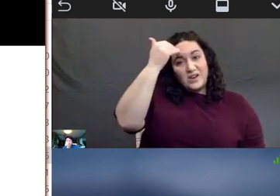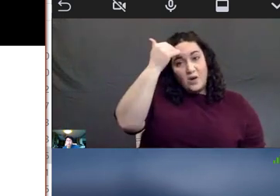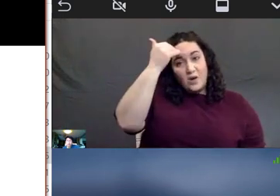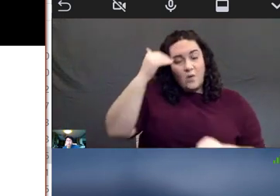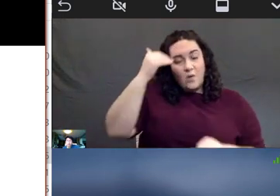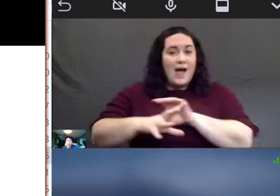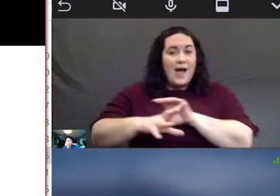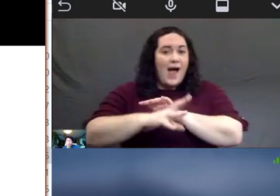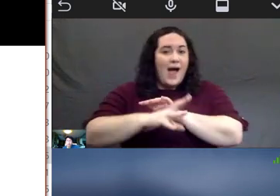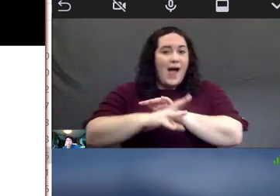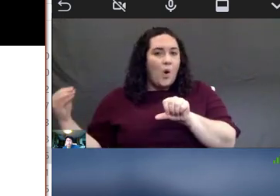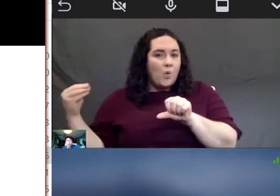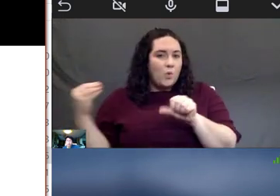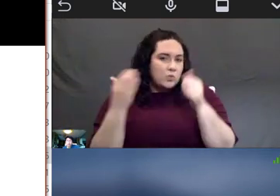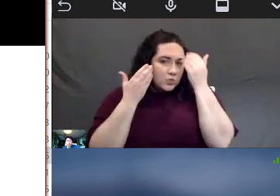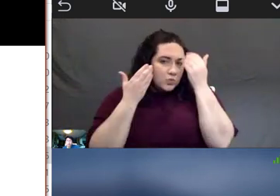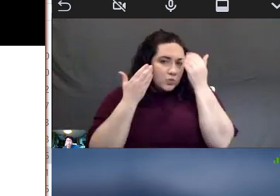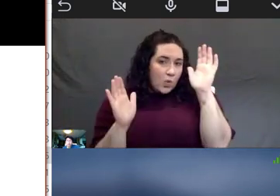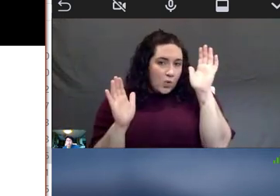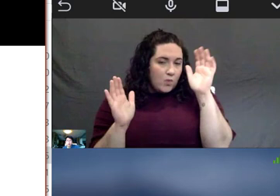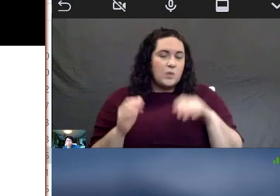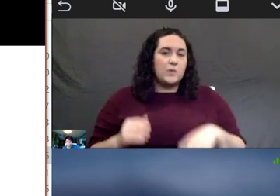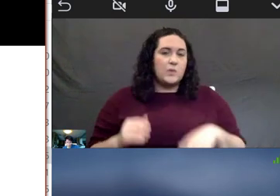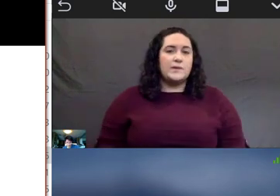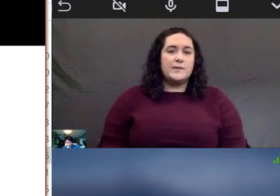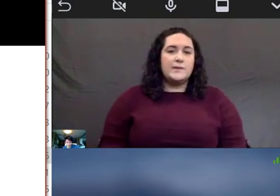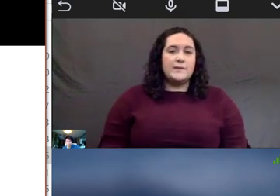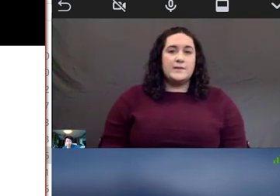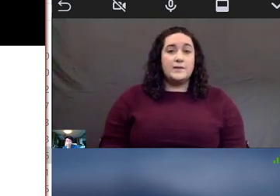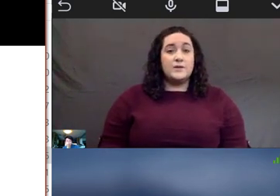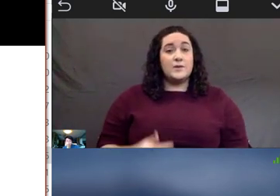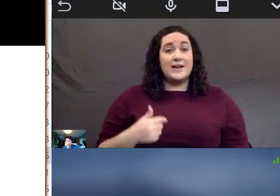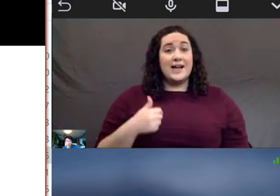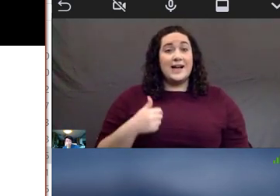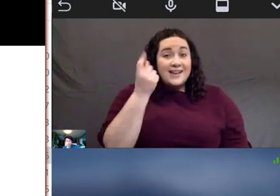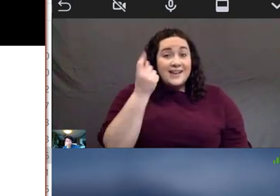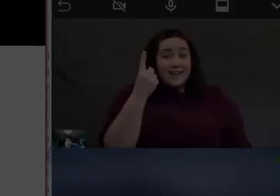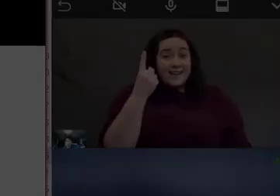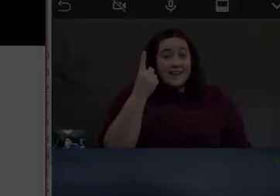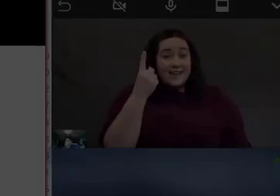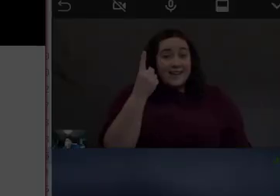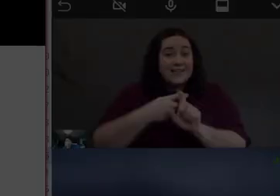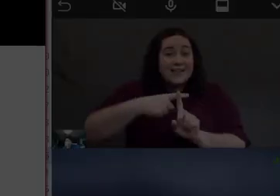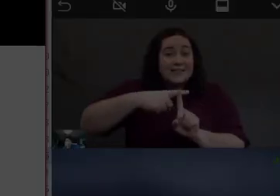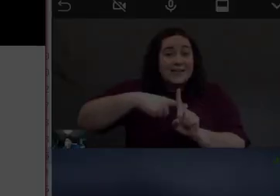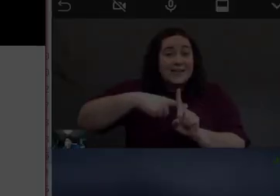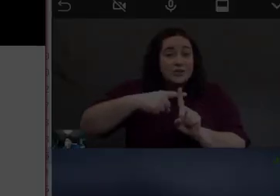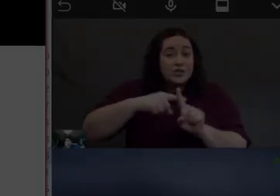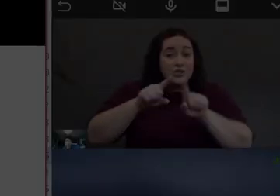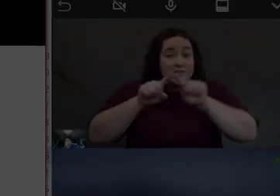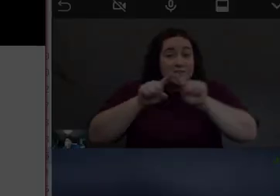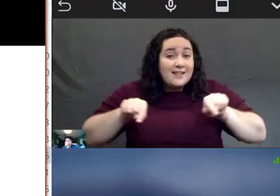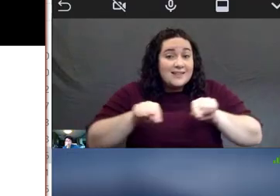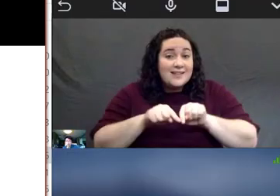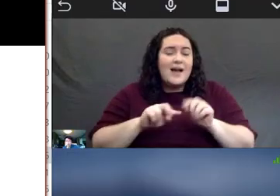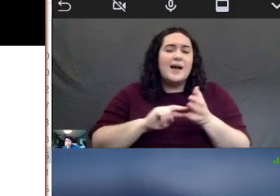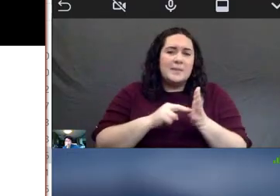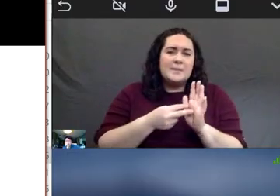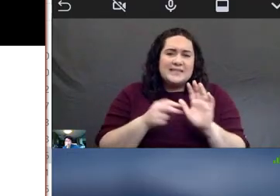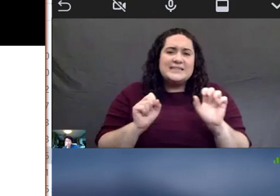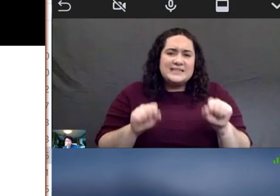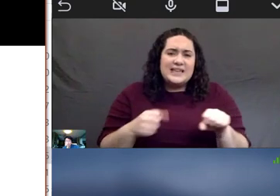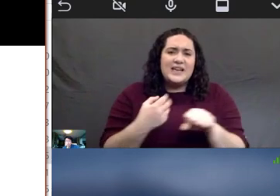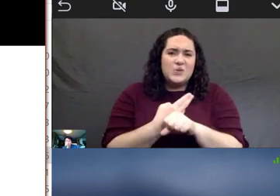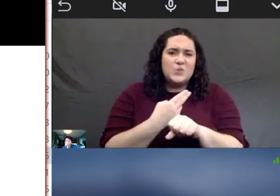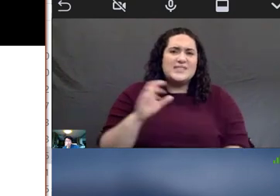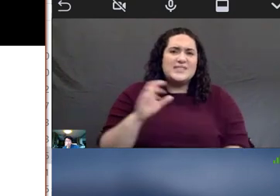Because I was looking at temperature differences, I can use Celsius here. So this equation ultimately comes from over here where we're talking about temperature differences.